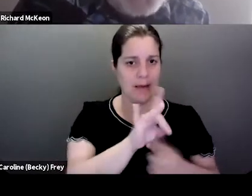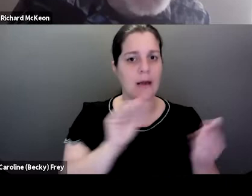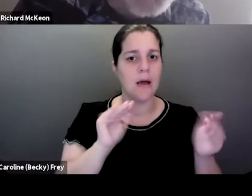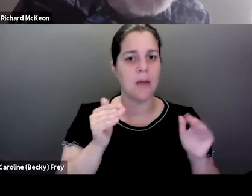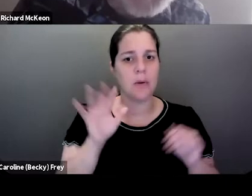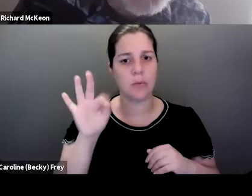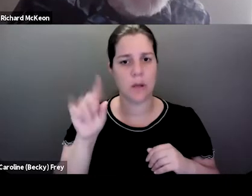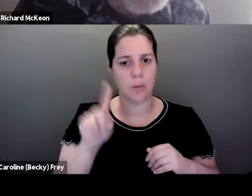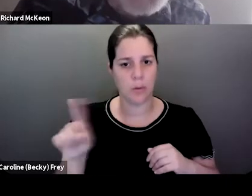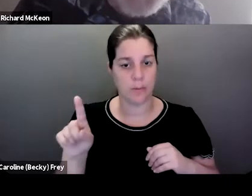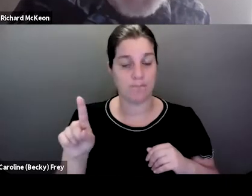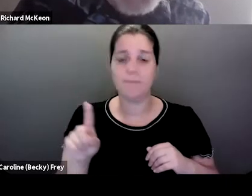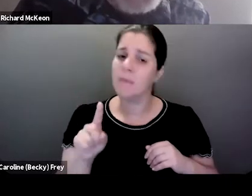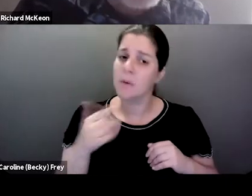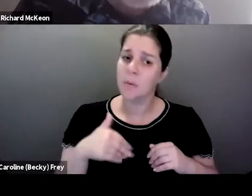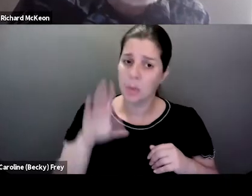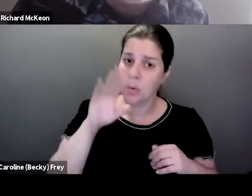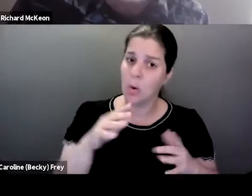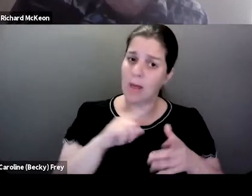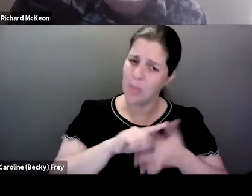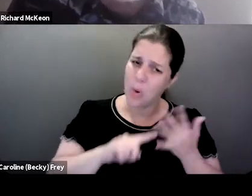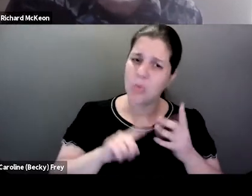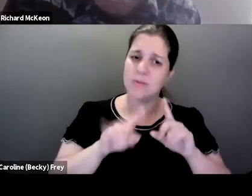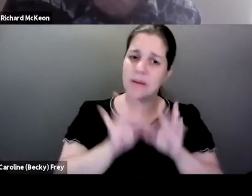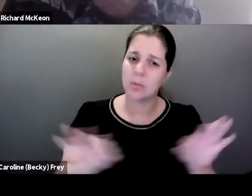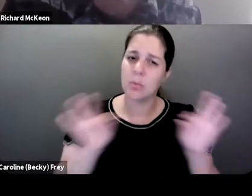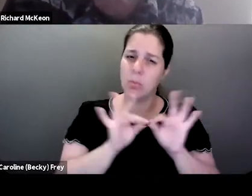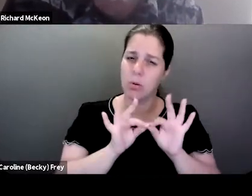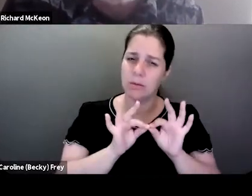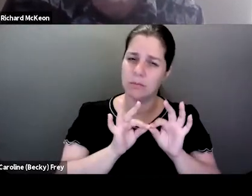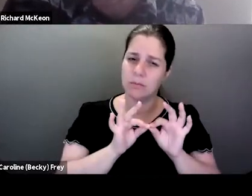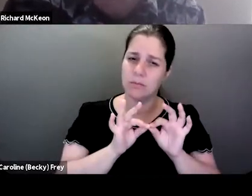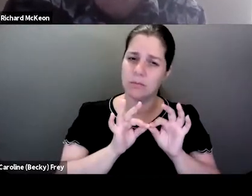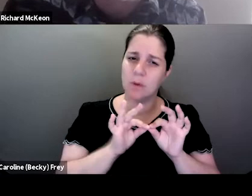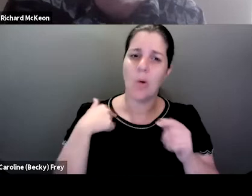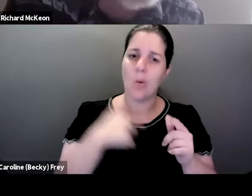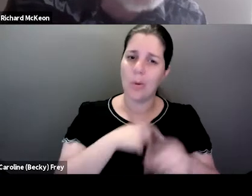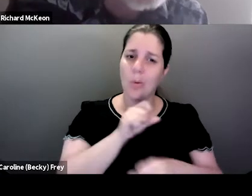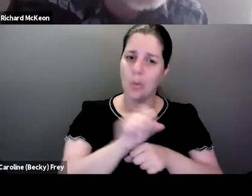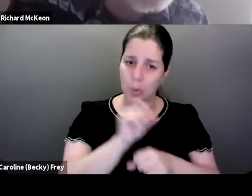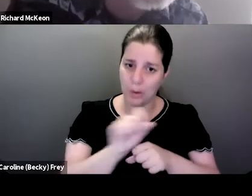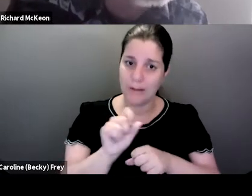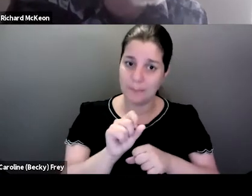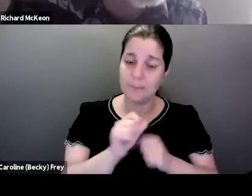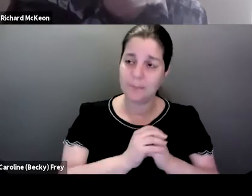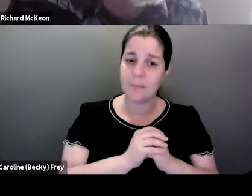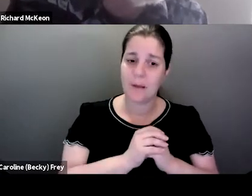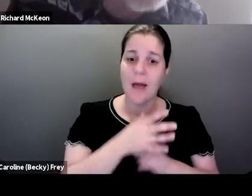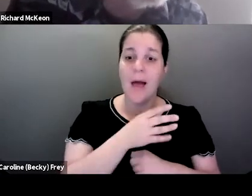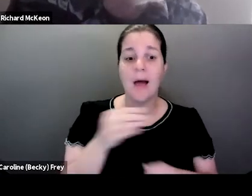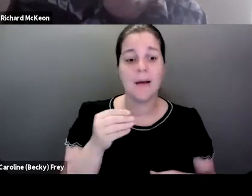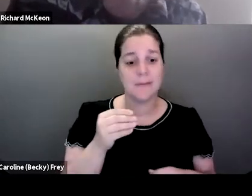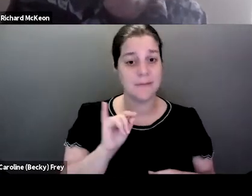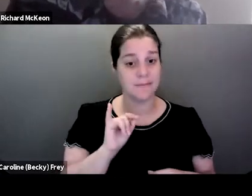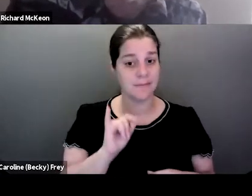So these are all really important areas that we are are working with. And if